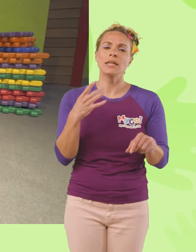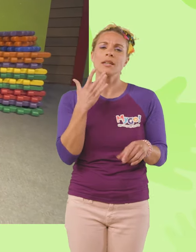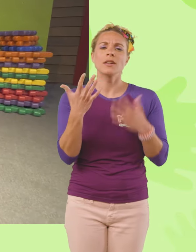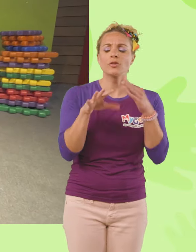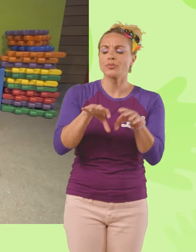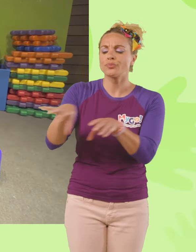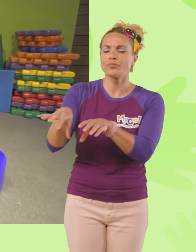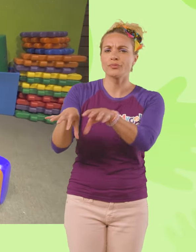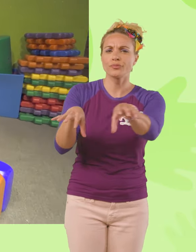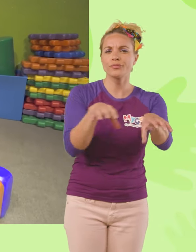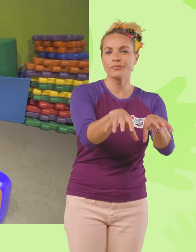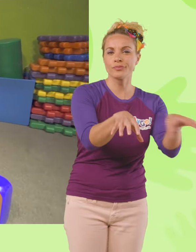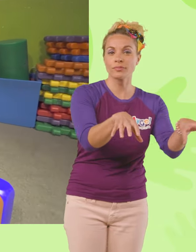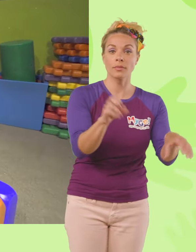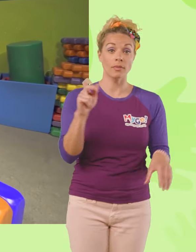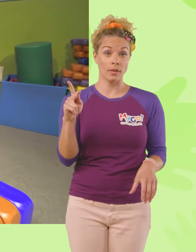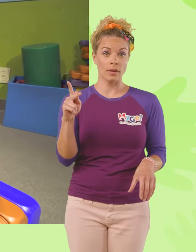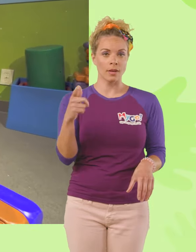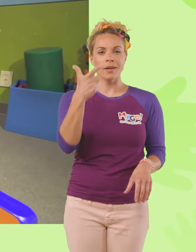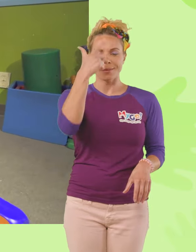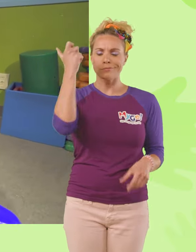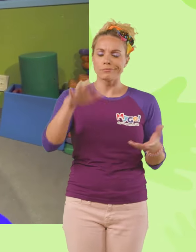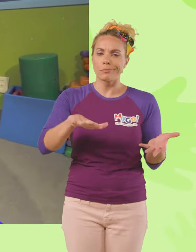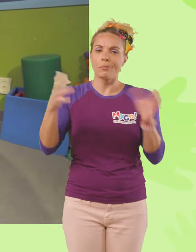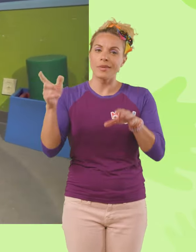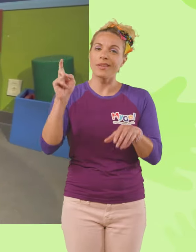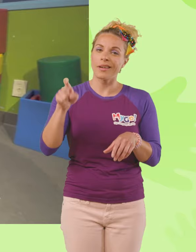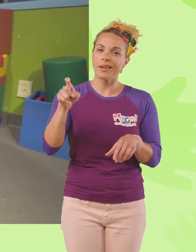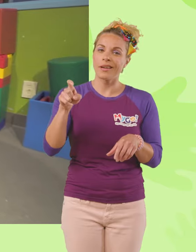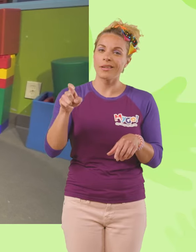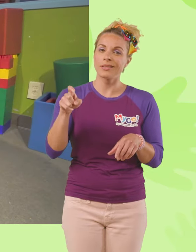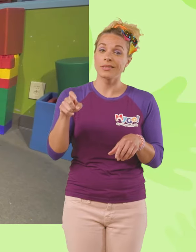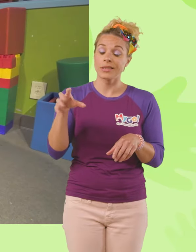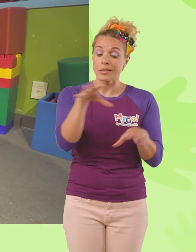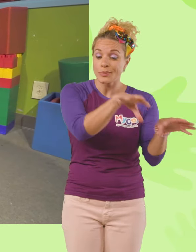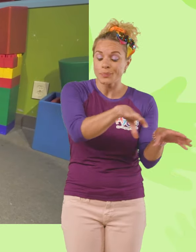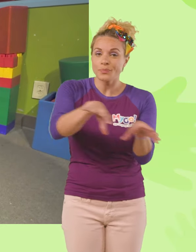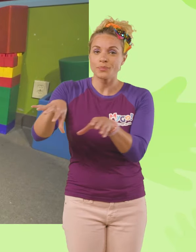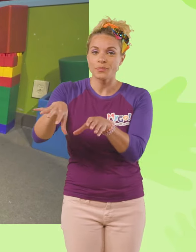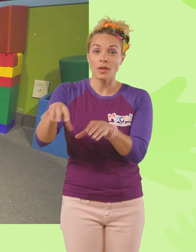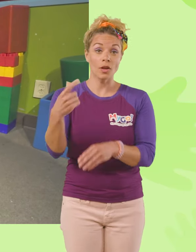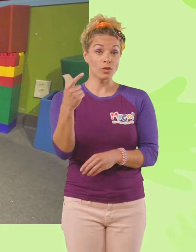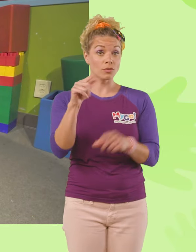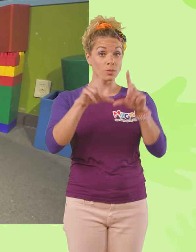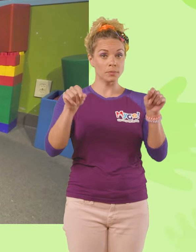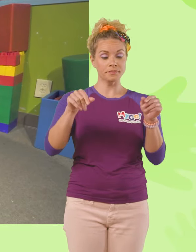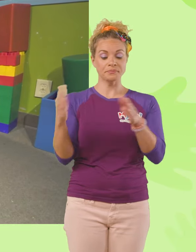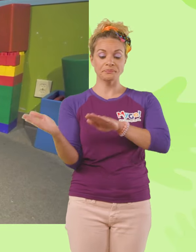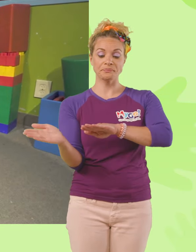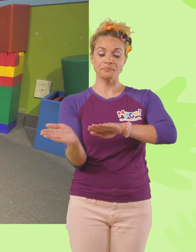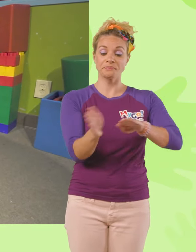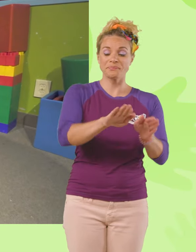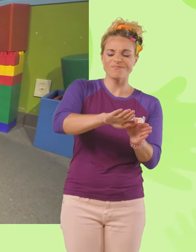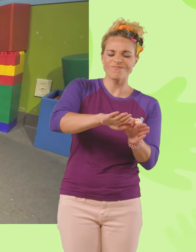okay? Okay, since we made a mess, we need to take the green bricks, put them over here.